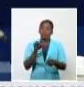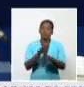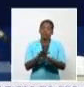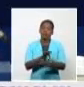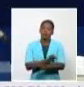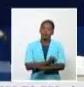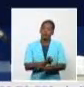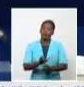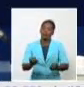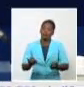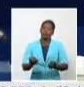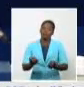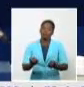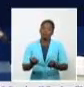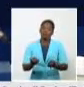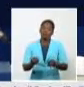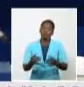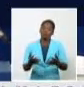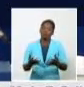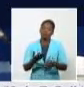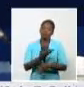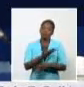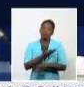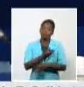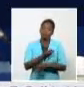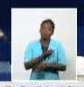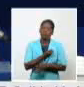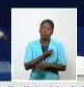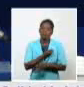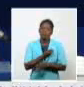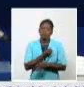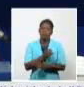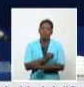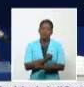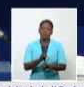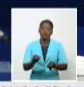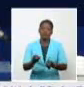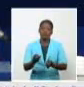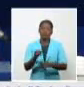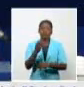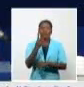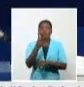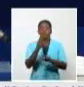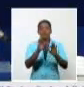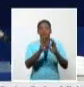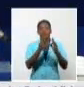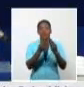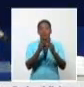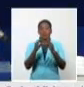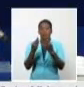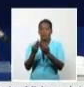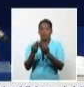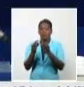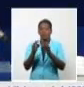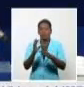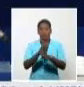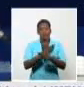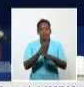workers and all those who work, we will be able to achieve the results that we are striving for.